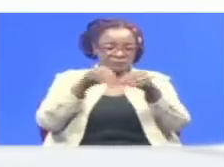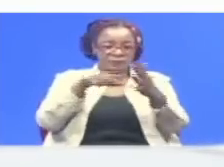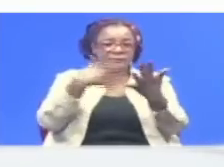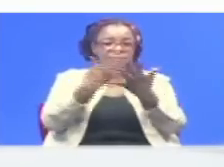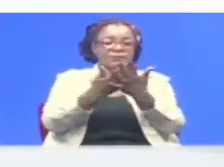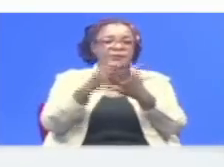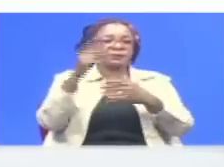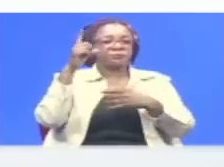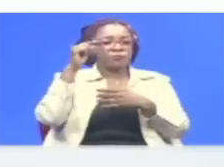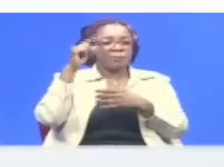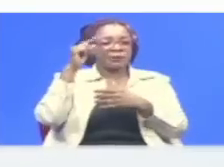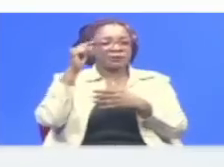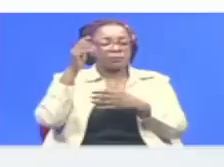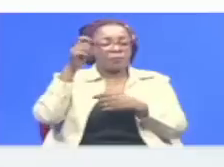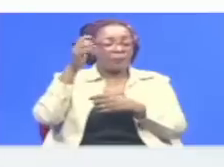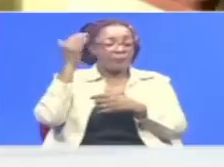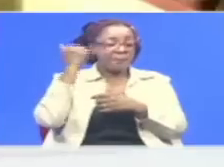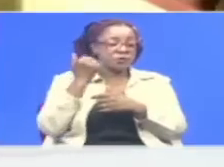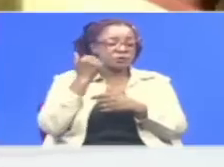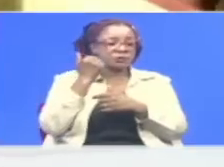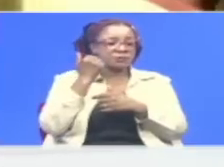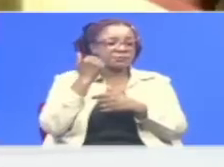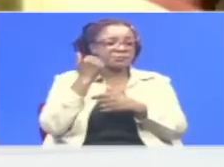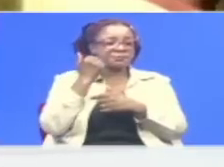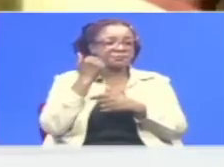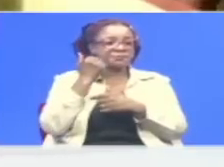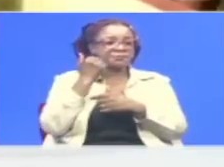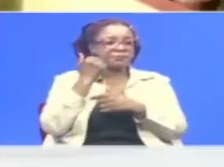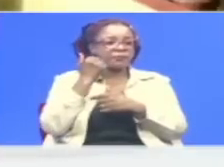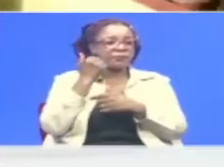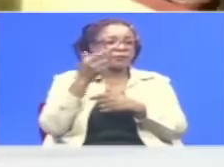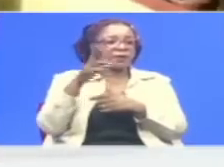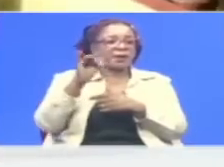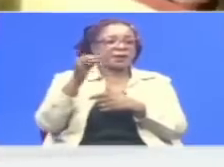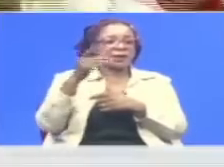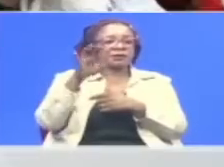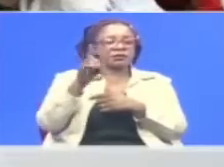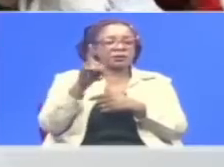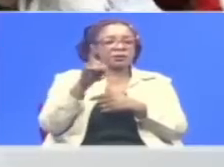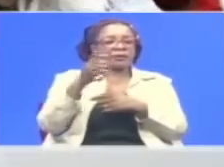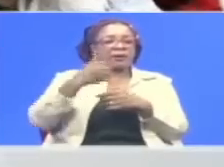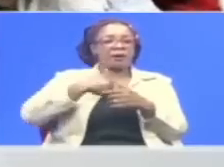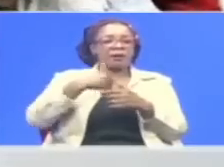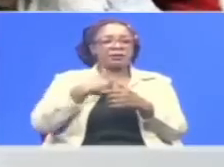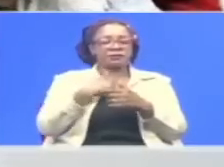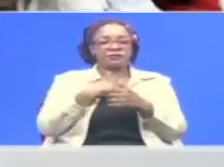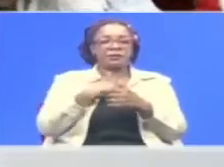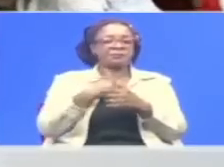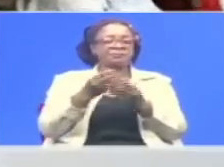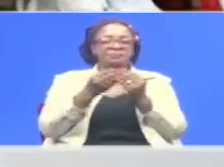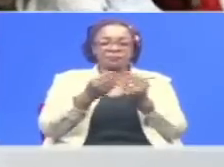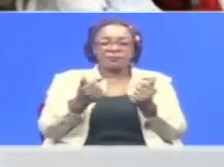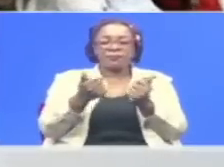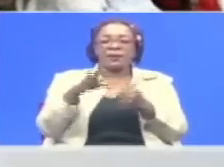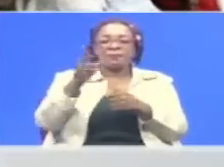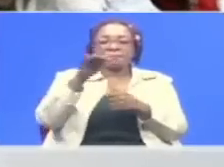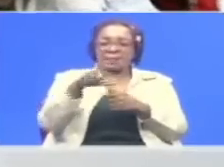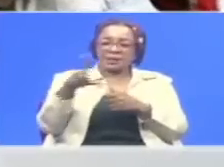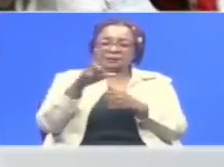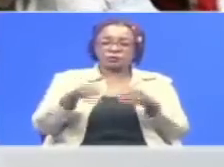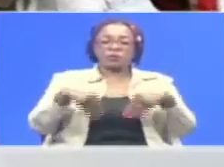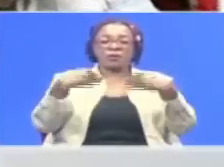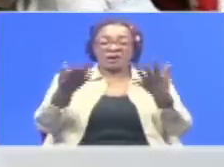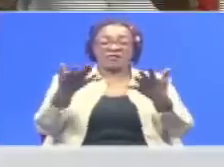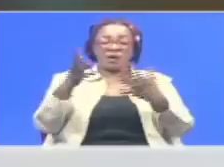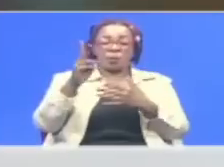court on terror-related charges. Rashid is alleged to have jumped bail, prompting the court to issue a warrant of